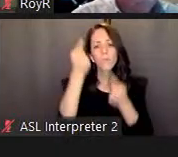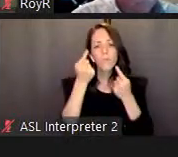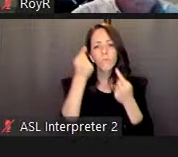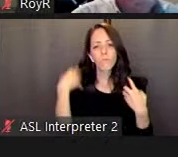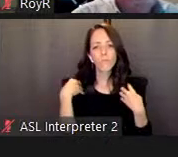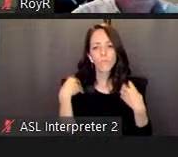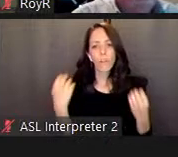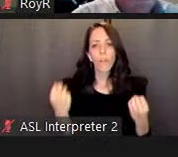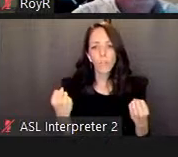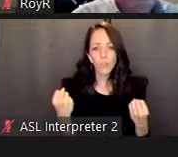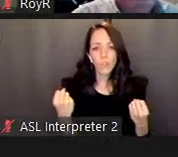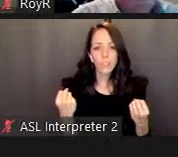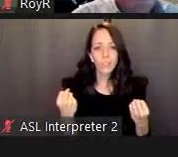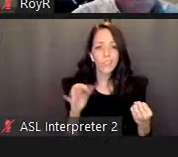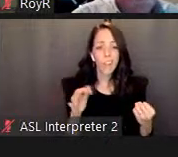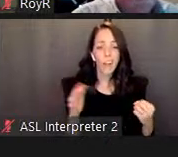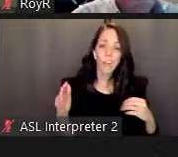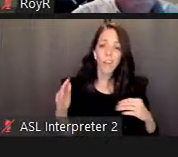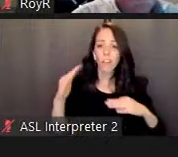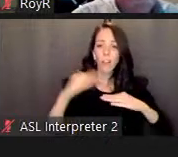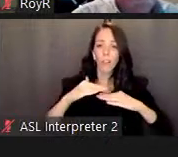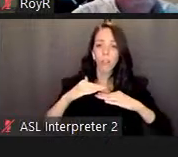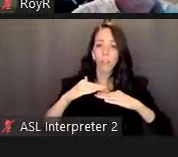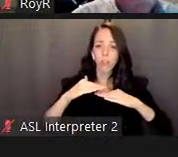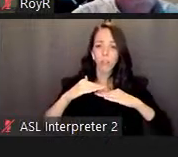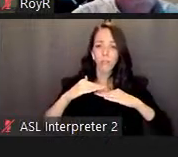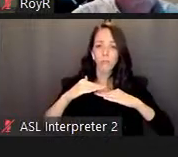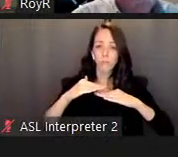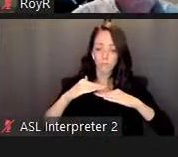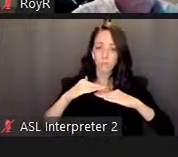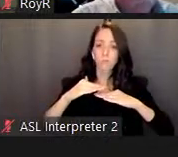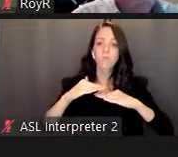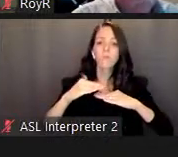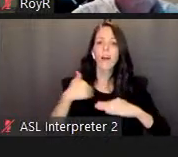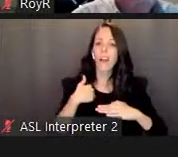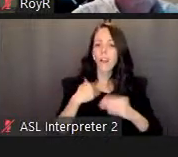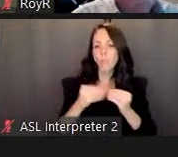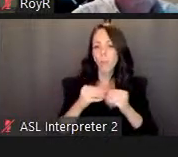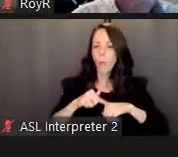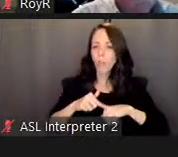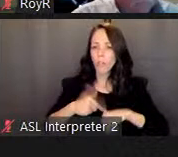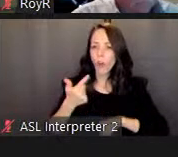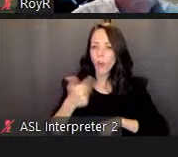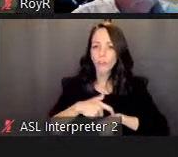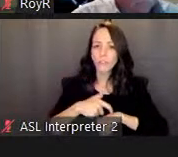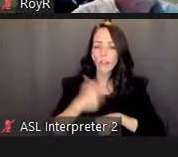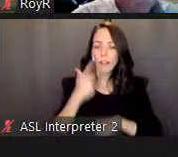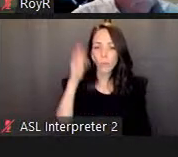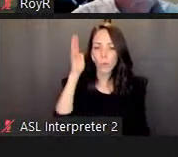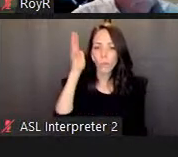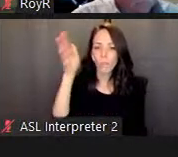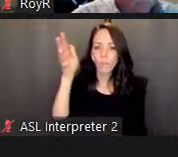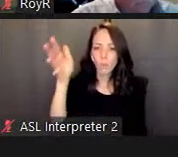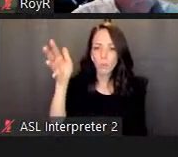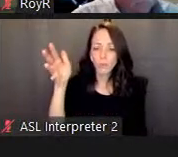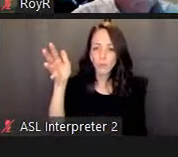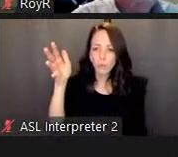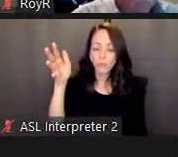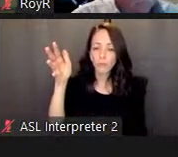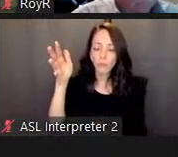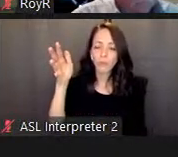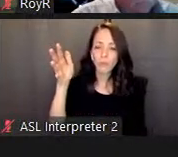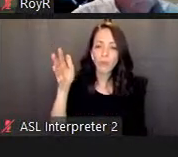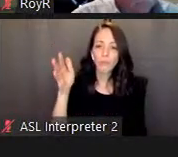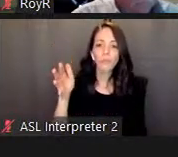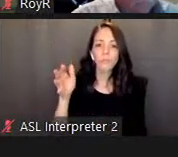for both overlap, and we have a much longer period, a long road ahead in determining what